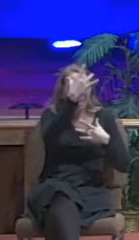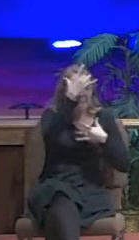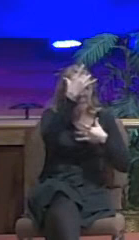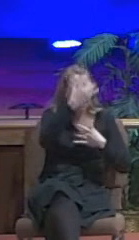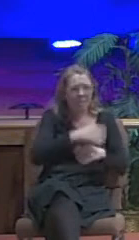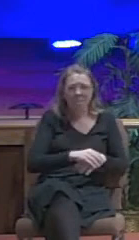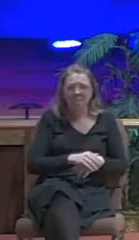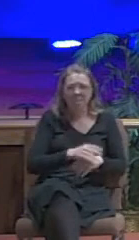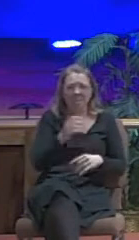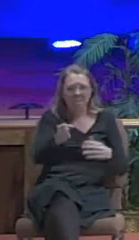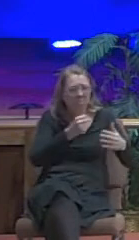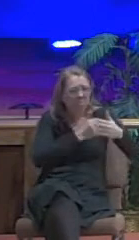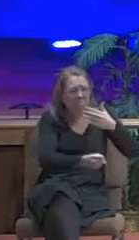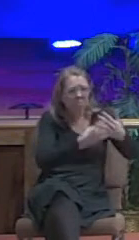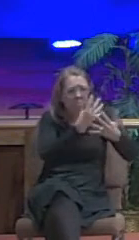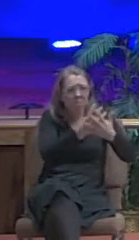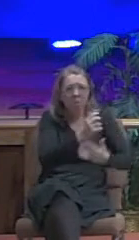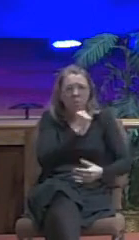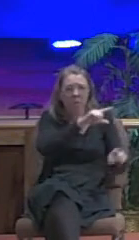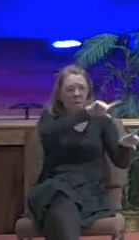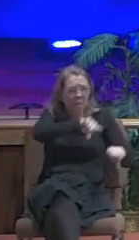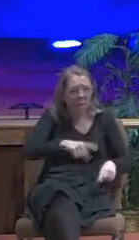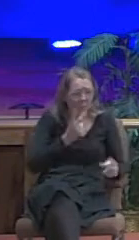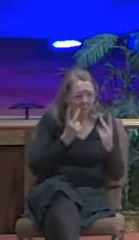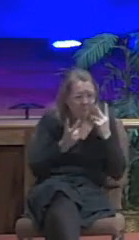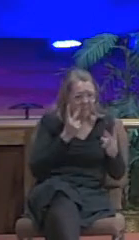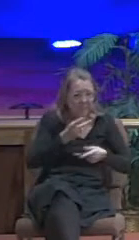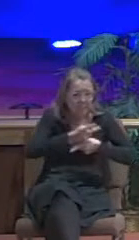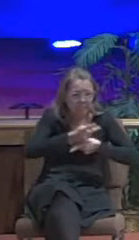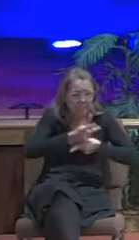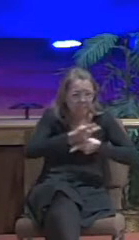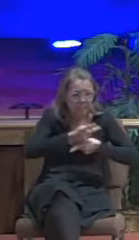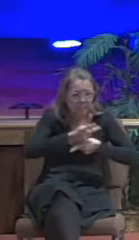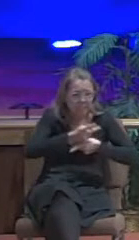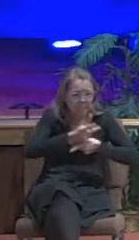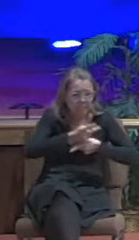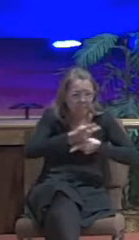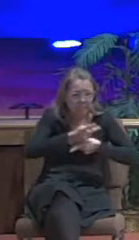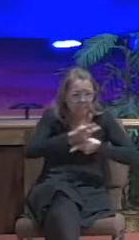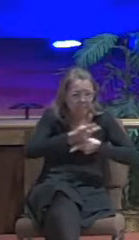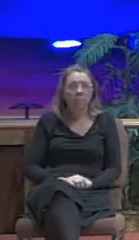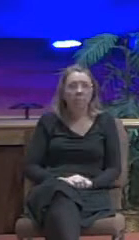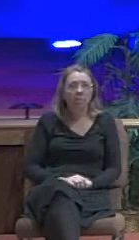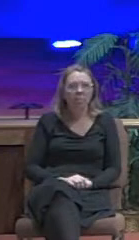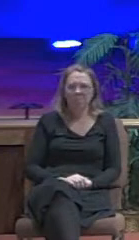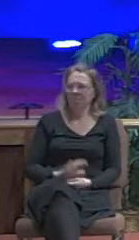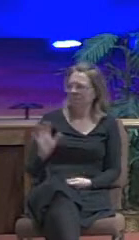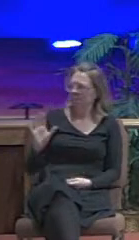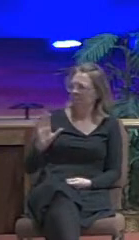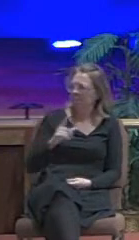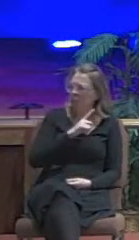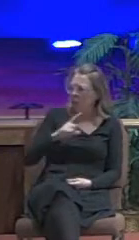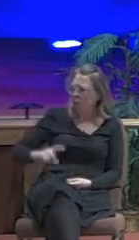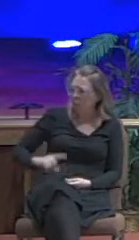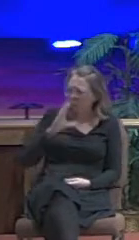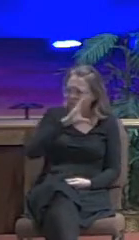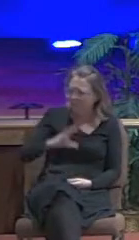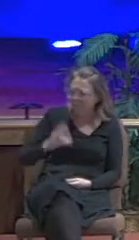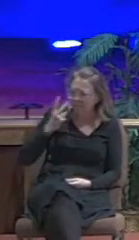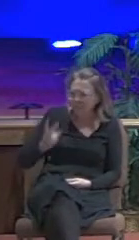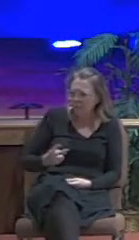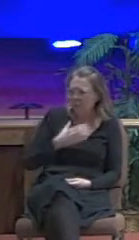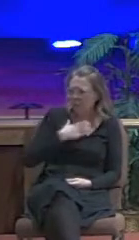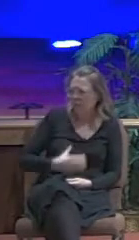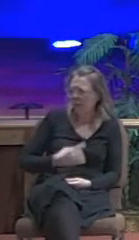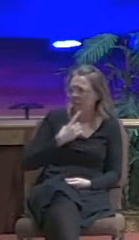not look after me. They also answered, Lord, when did we see you hungry or thirsty or a stranger or